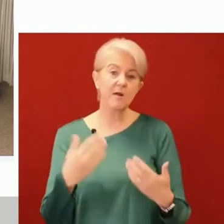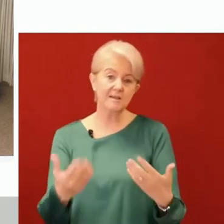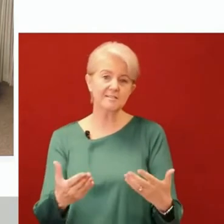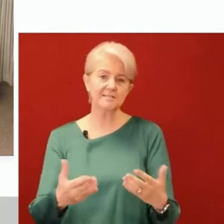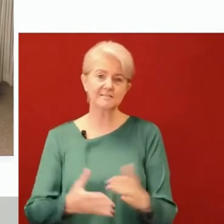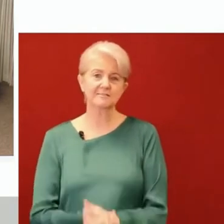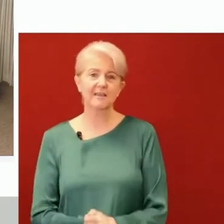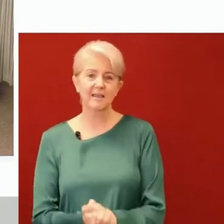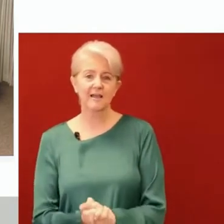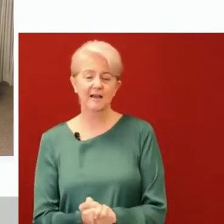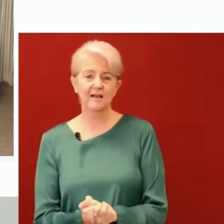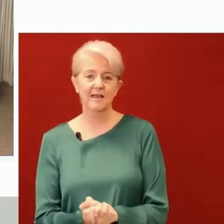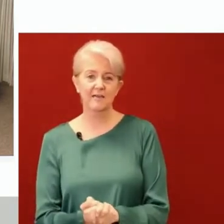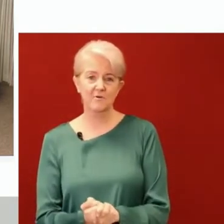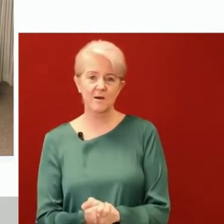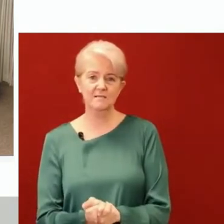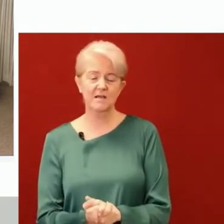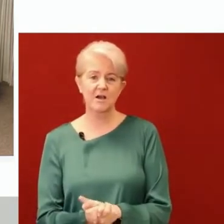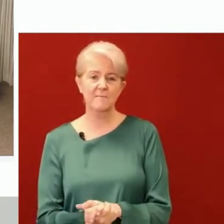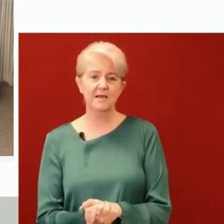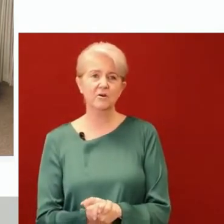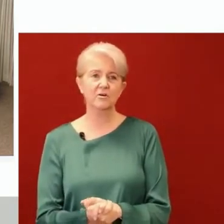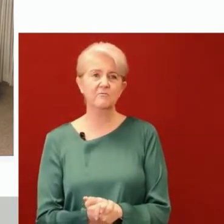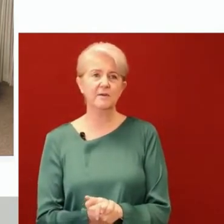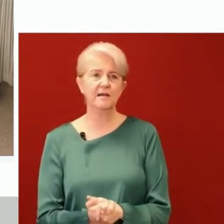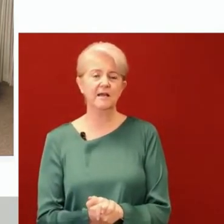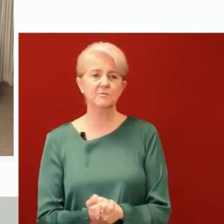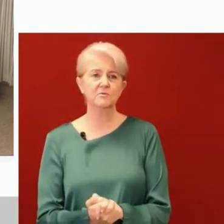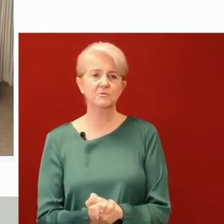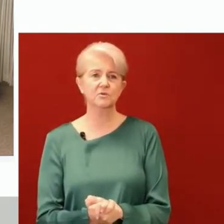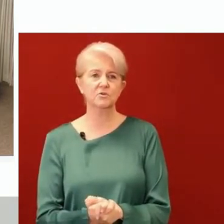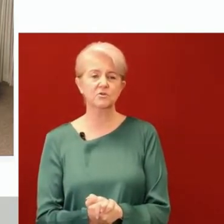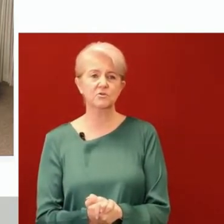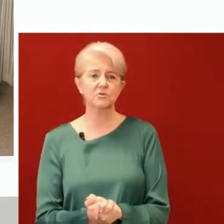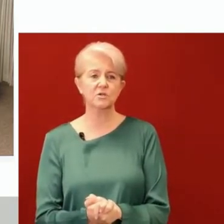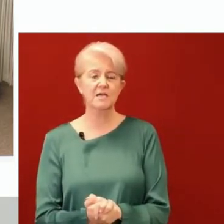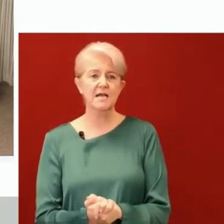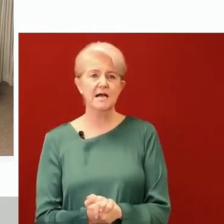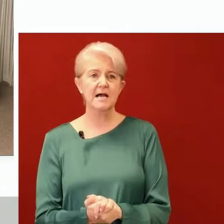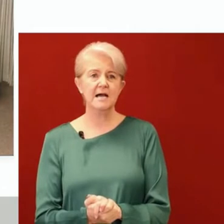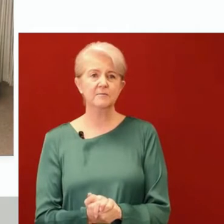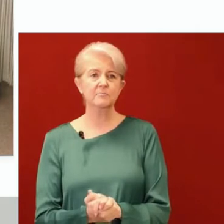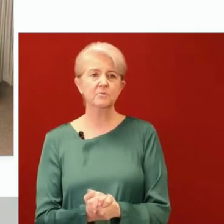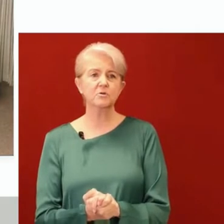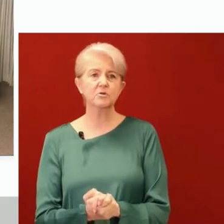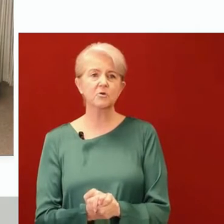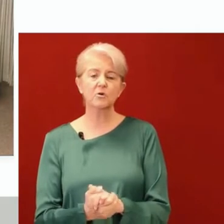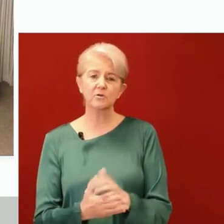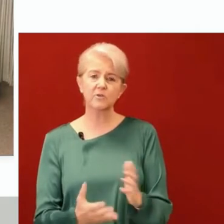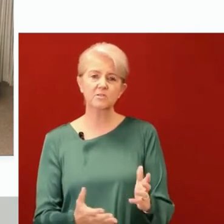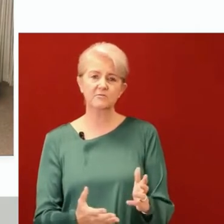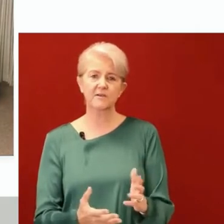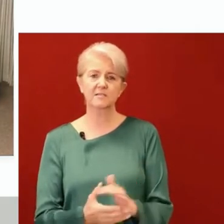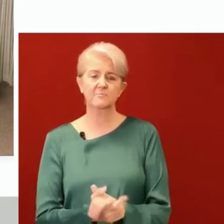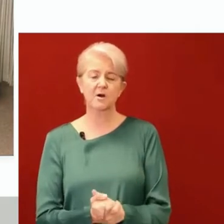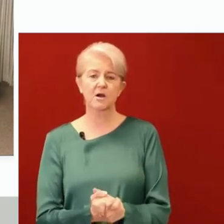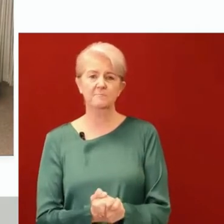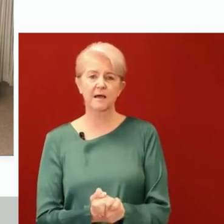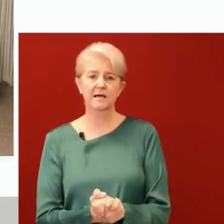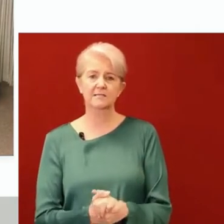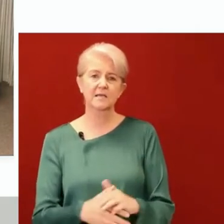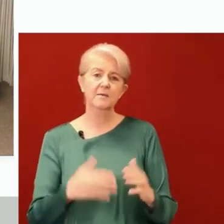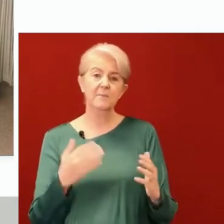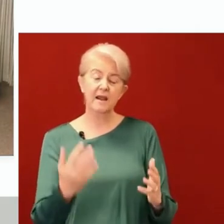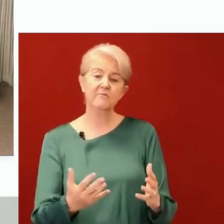to arrest everyone. I may not have been able to put all of those offenders